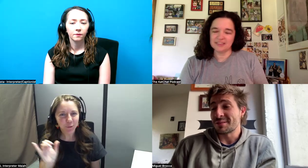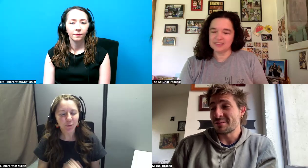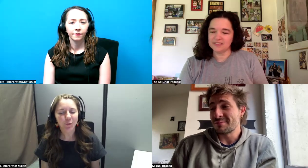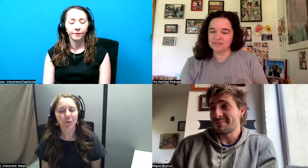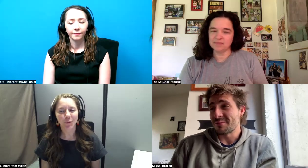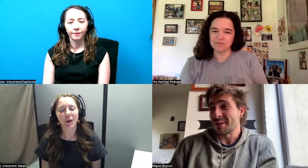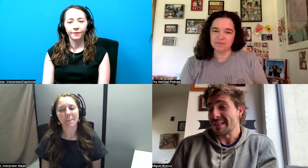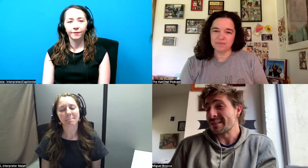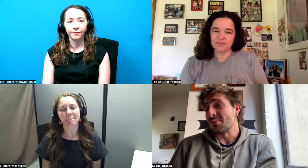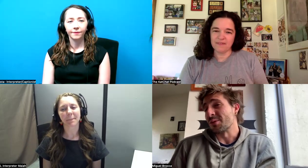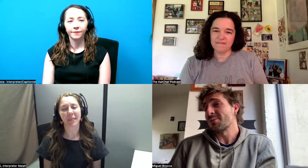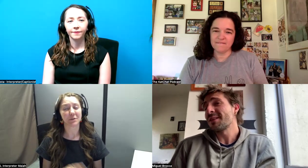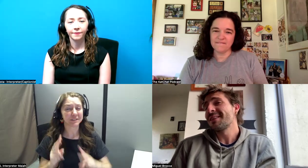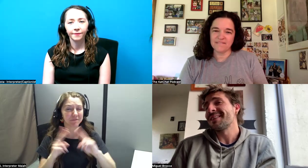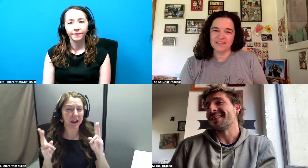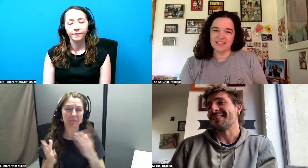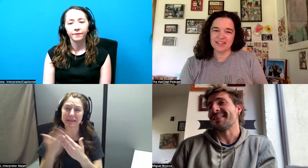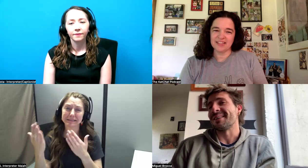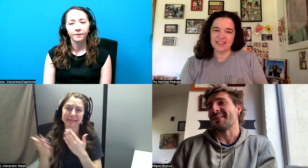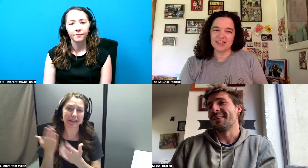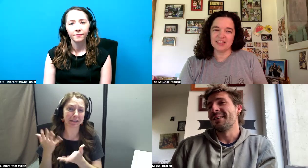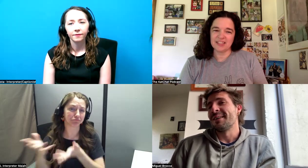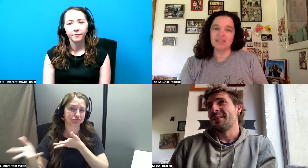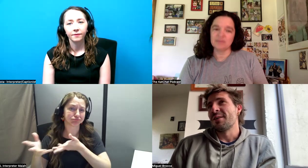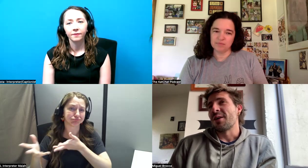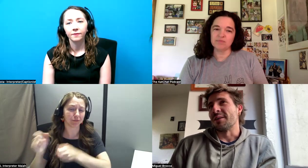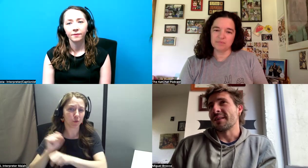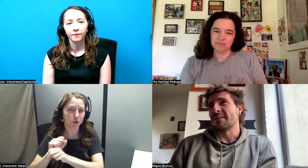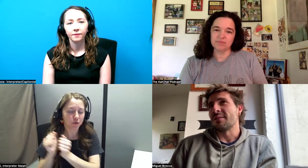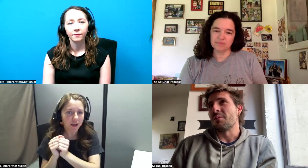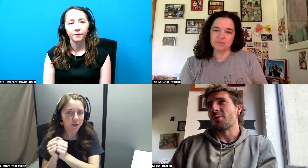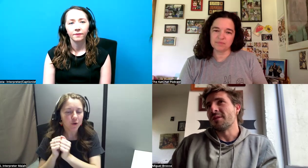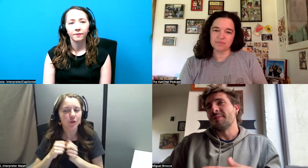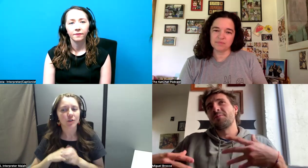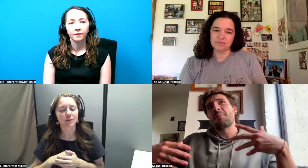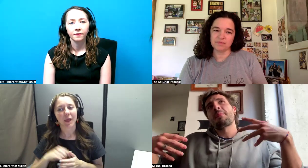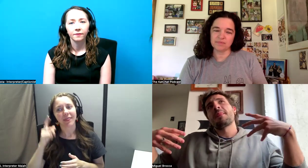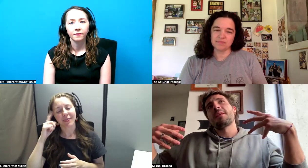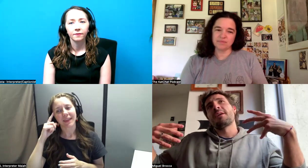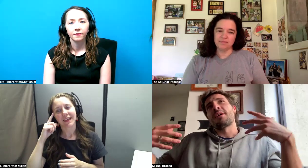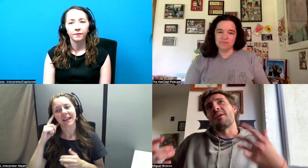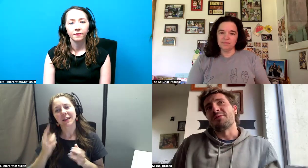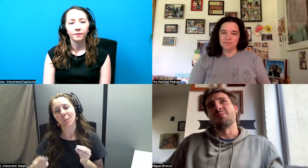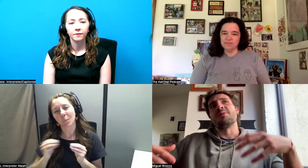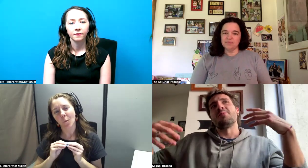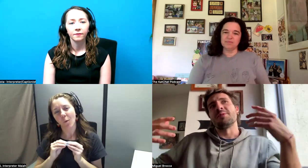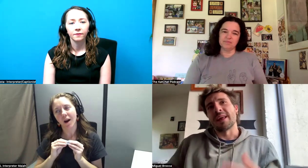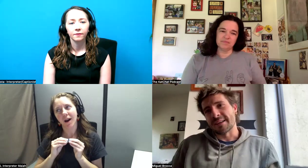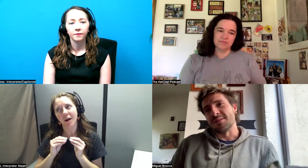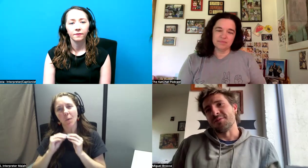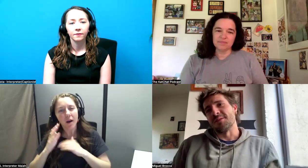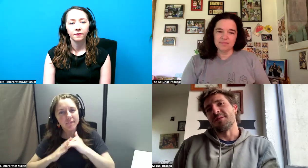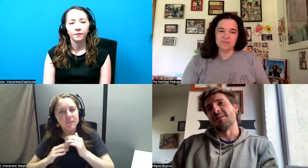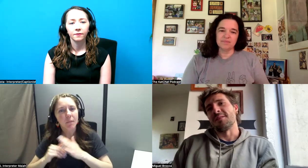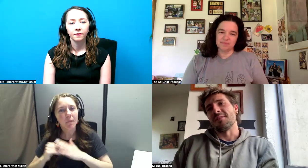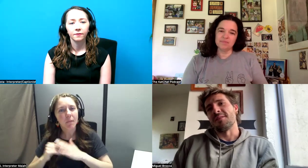that was very easy to work with, and I think that the more comfortable, the more relaxed